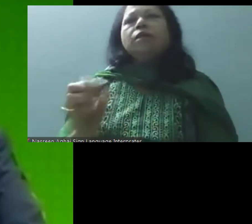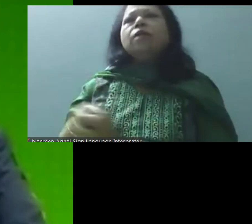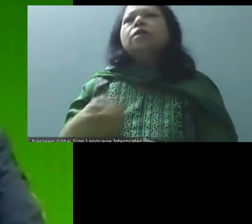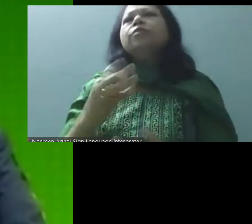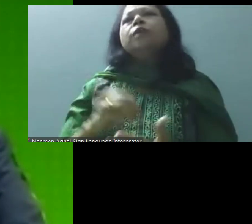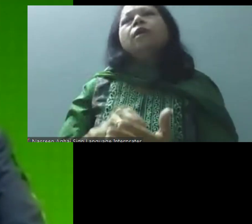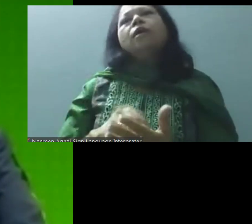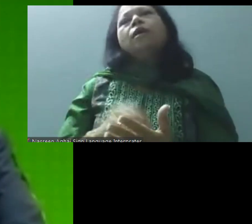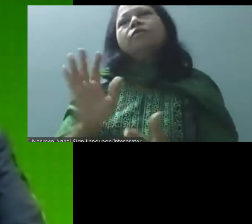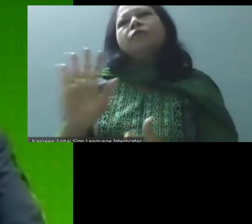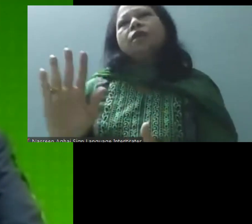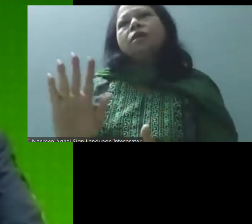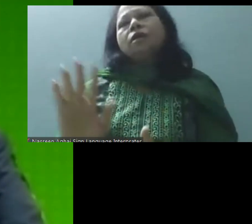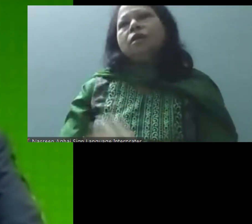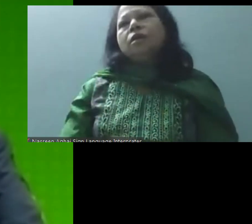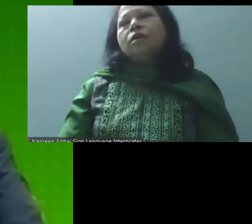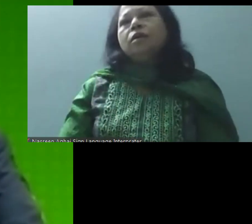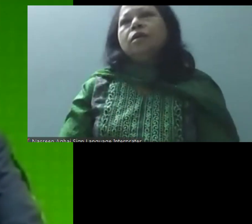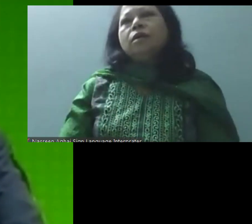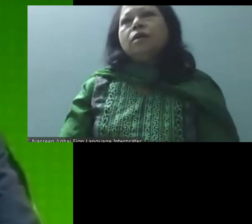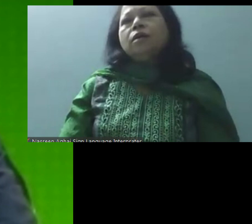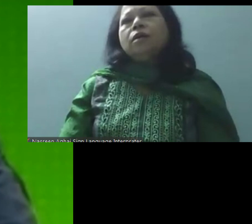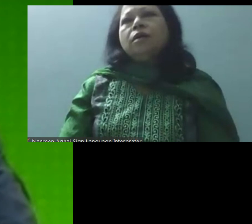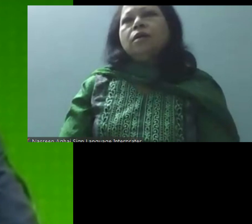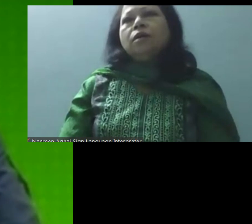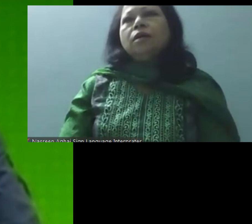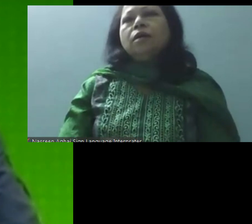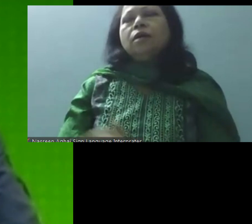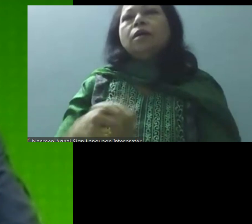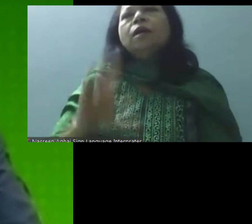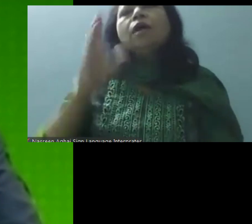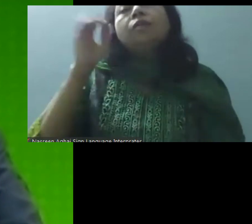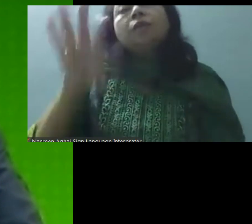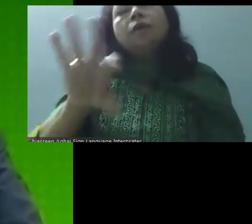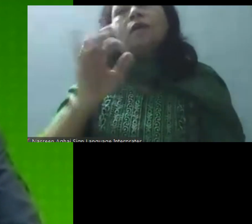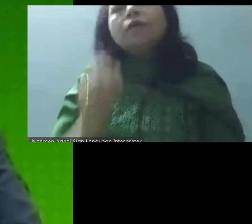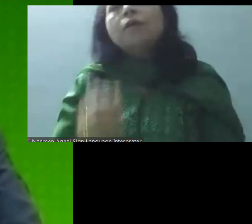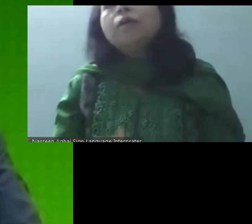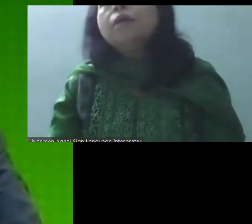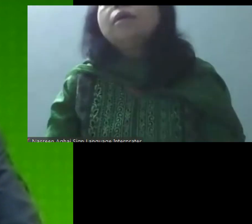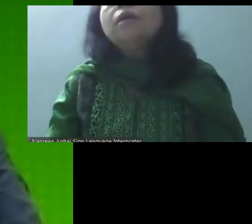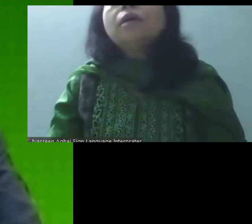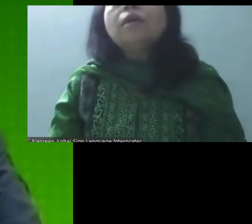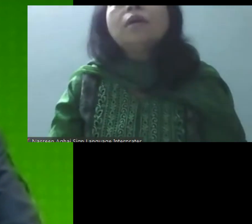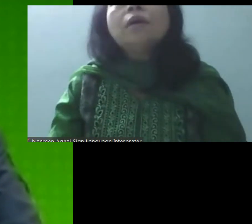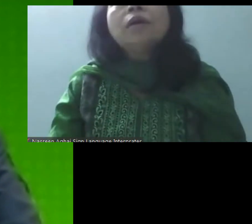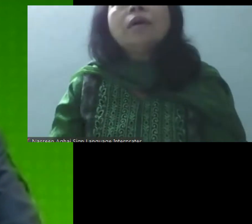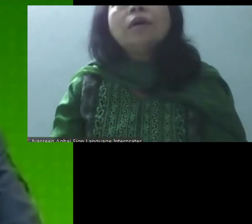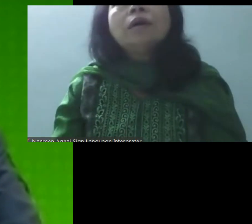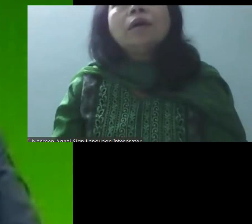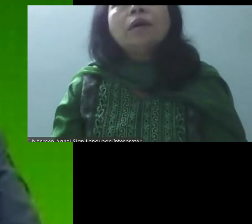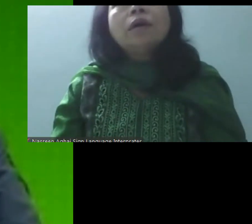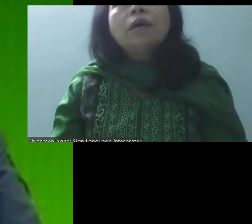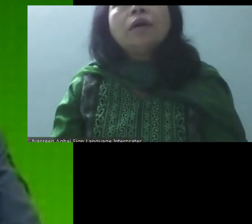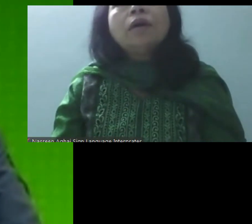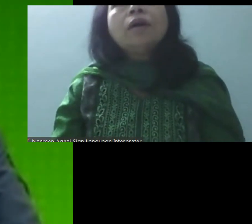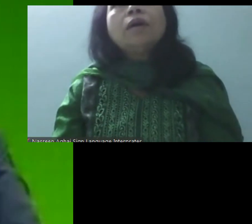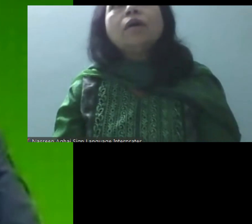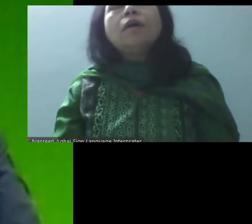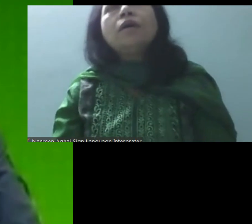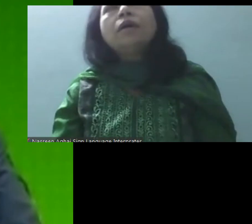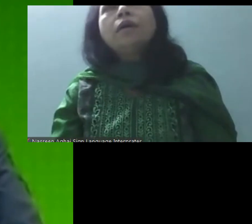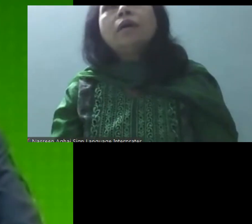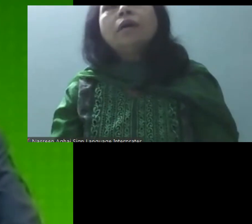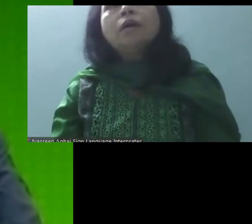in undoing some of the temporal and spatial boundaries, and also in subsidizing